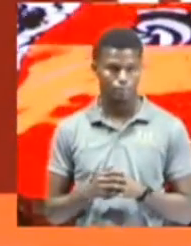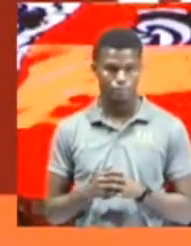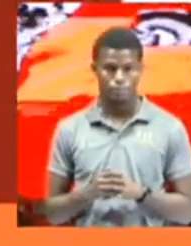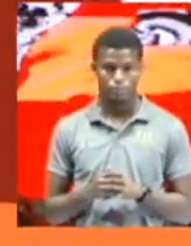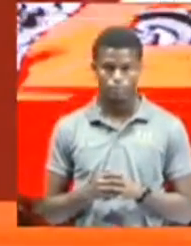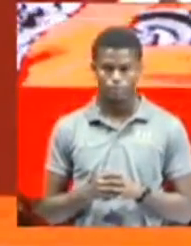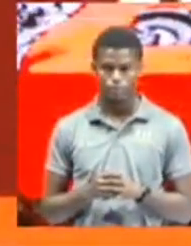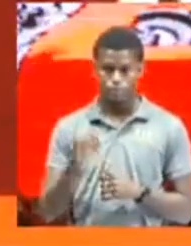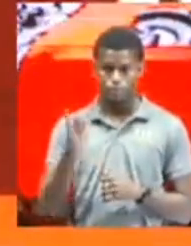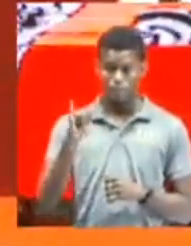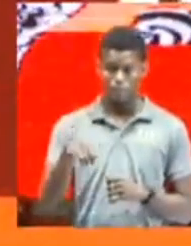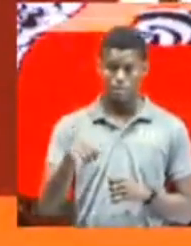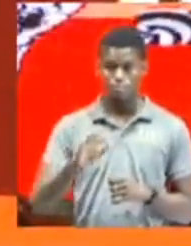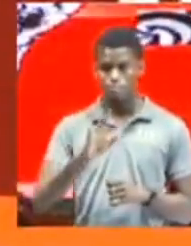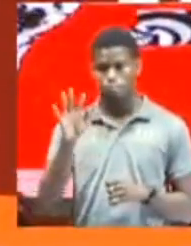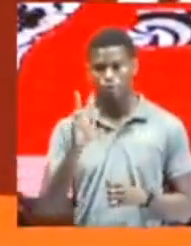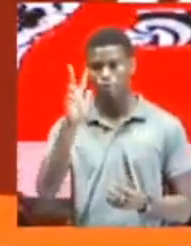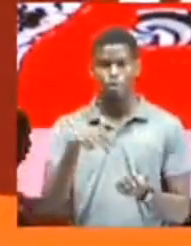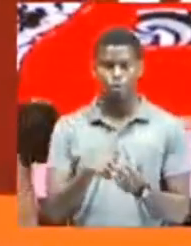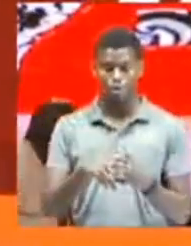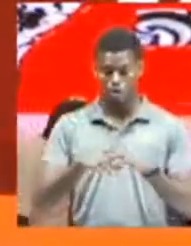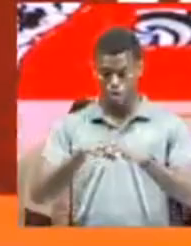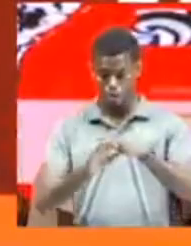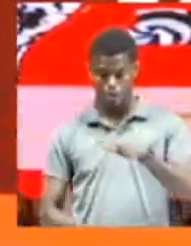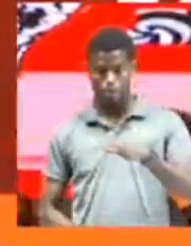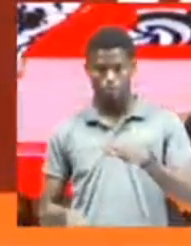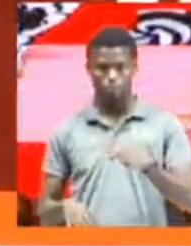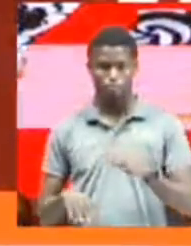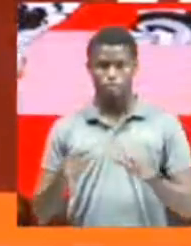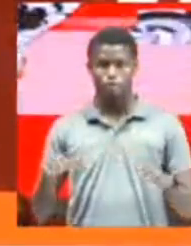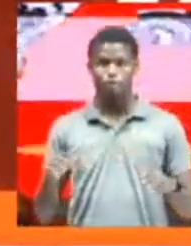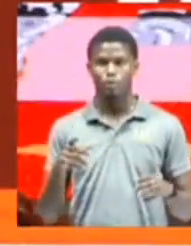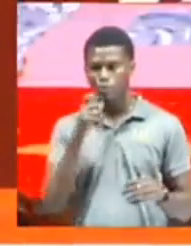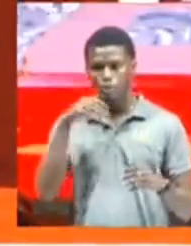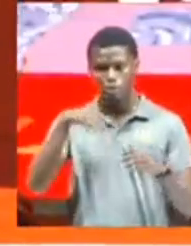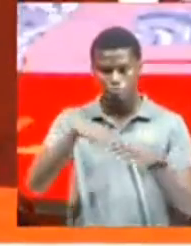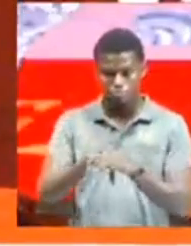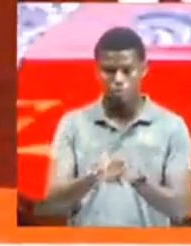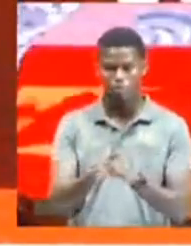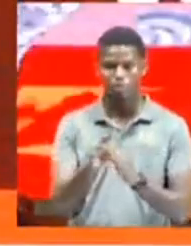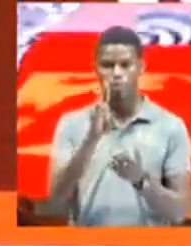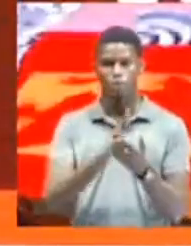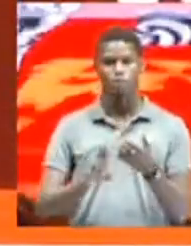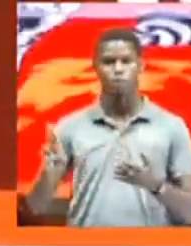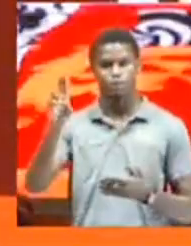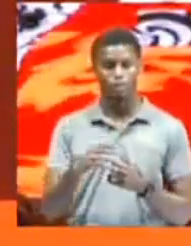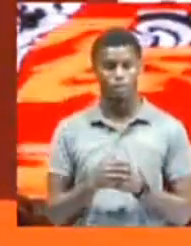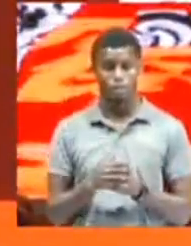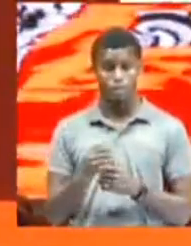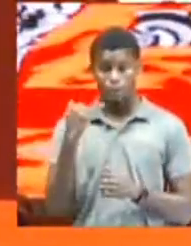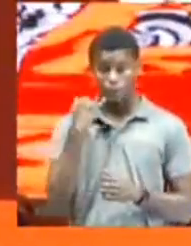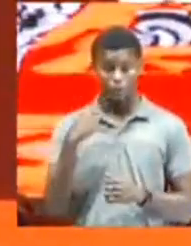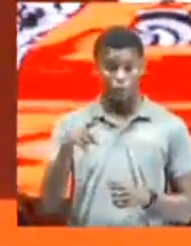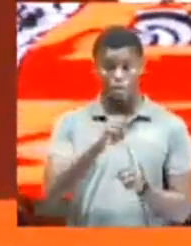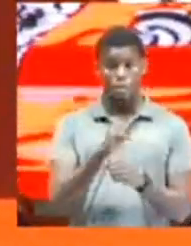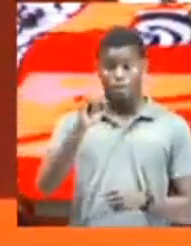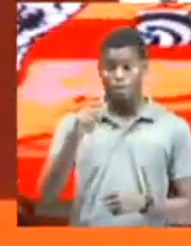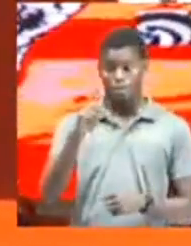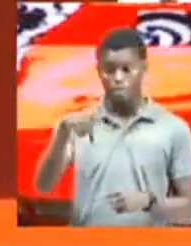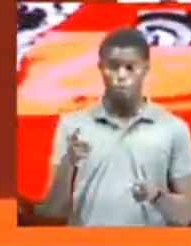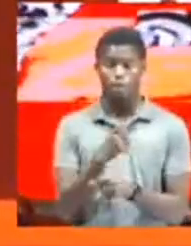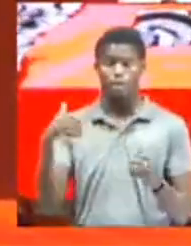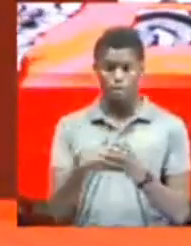3,000 less picnic getting into university. If we don't make labor right win again, over 5 years, that